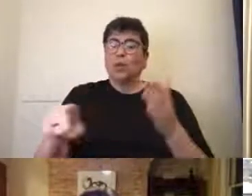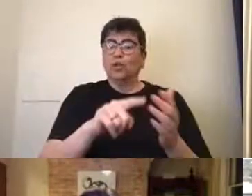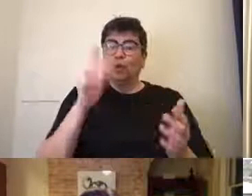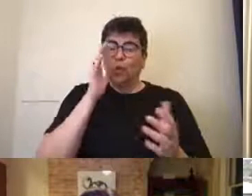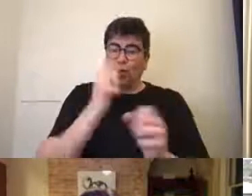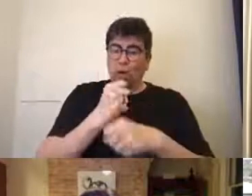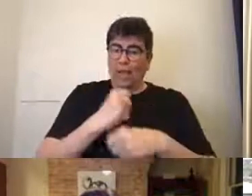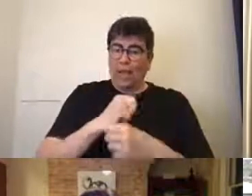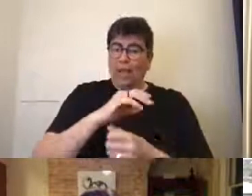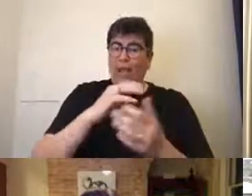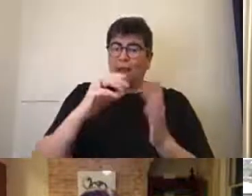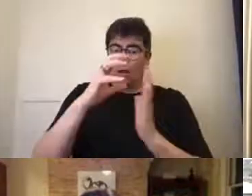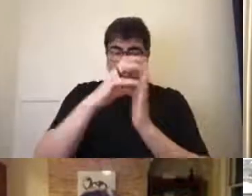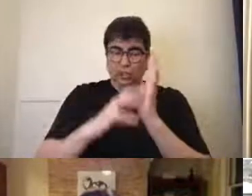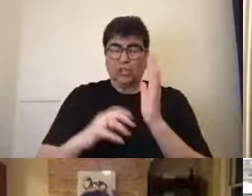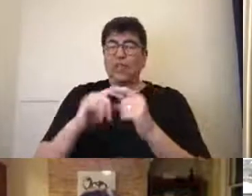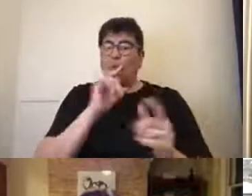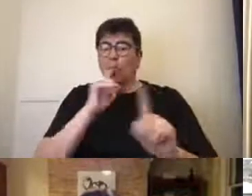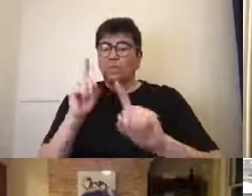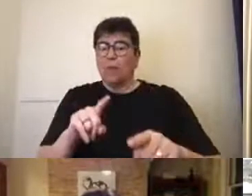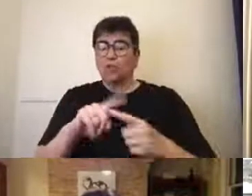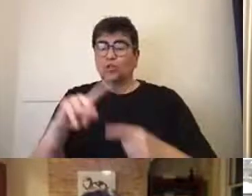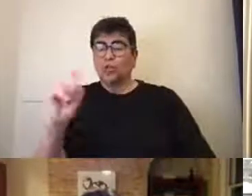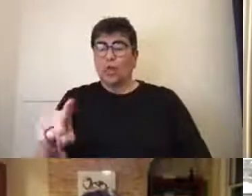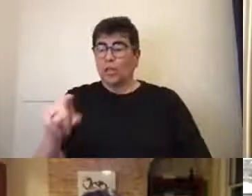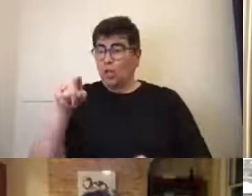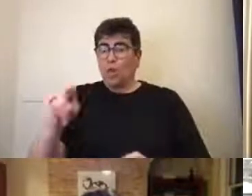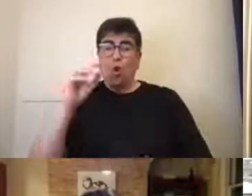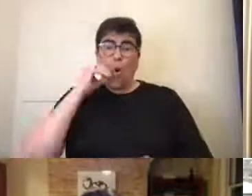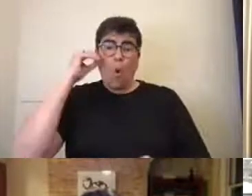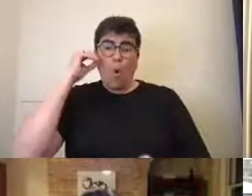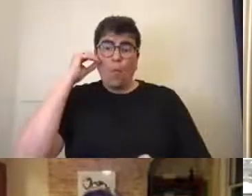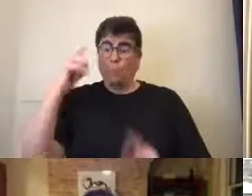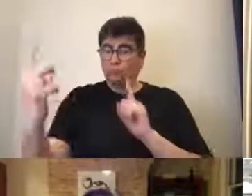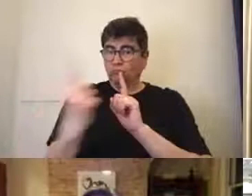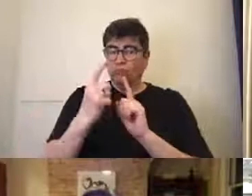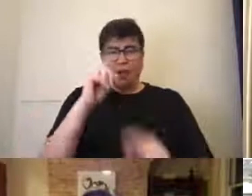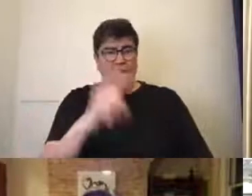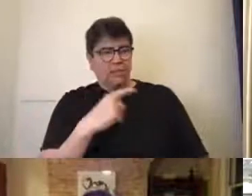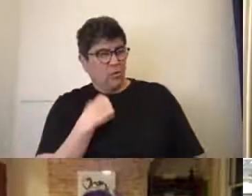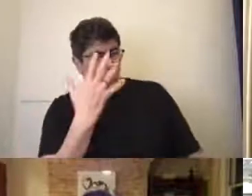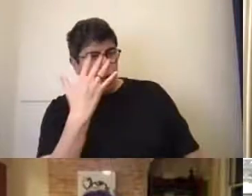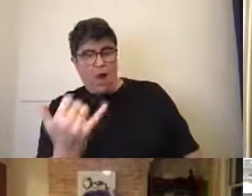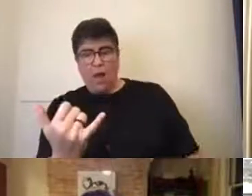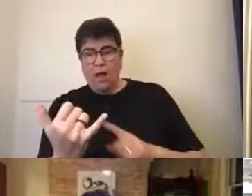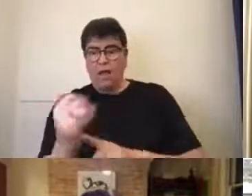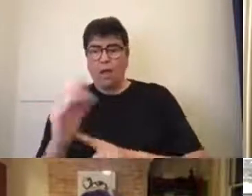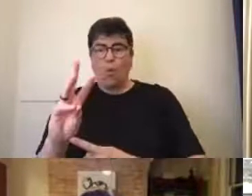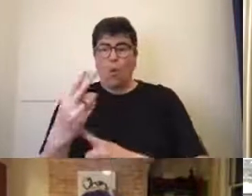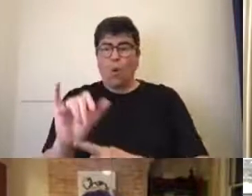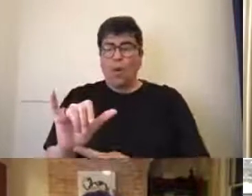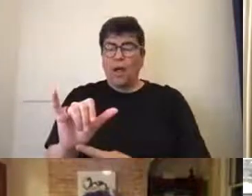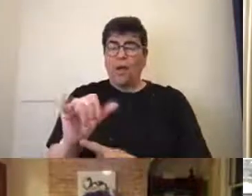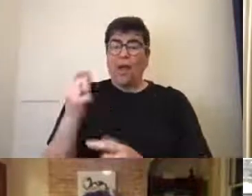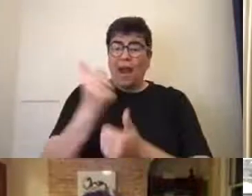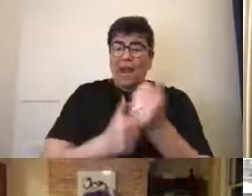piece that responds to the question asked by home of why. So every piece that we are making